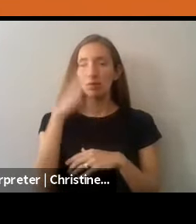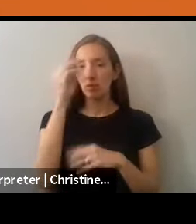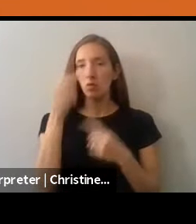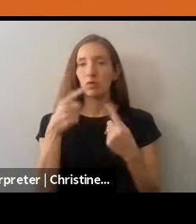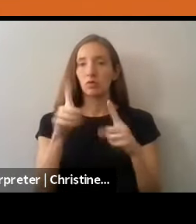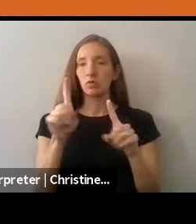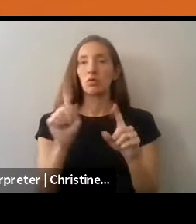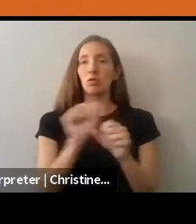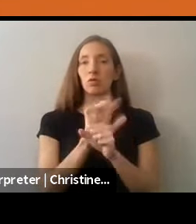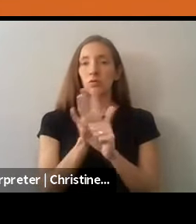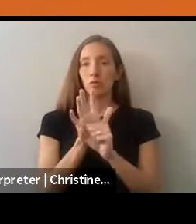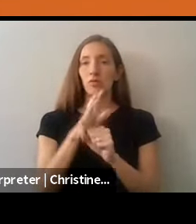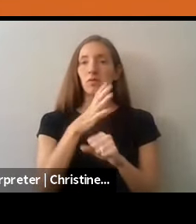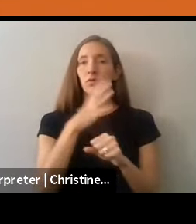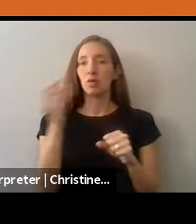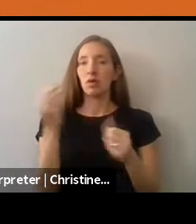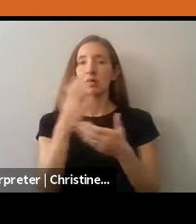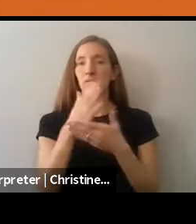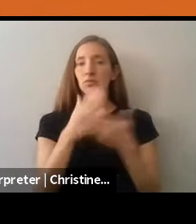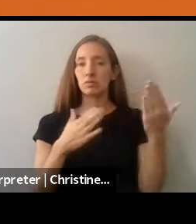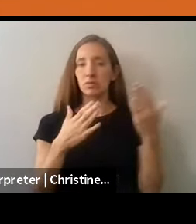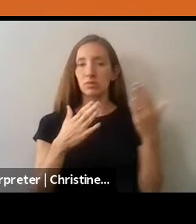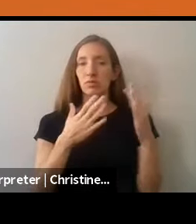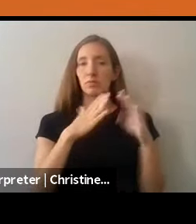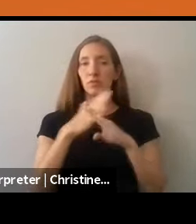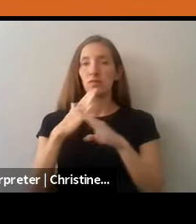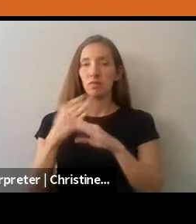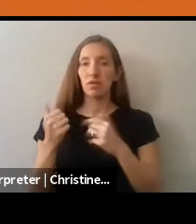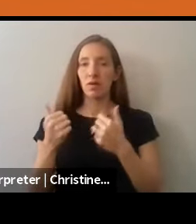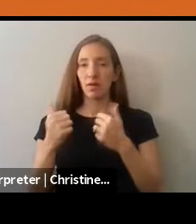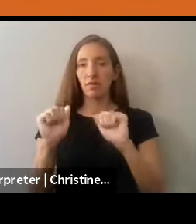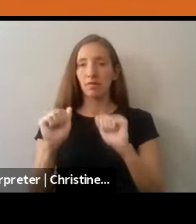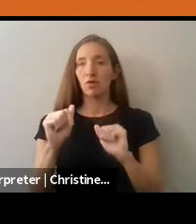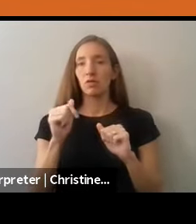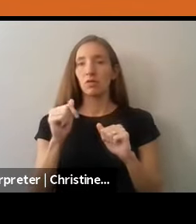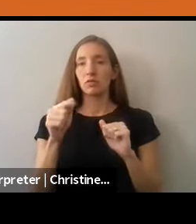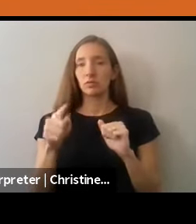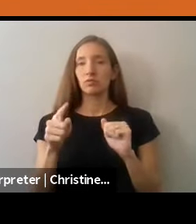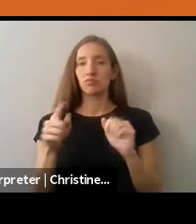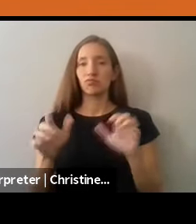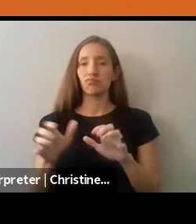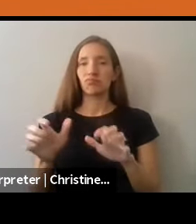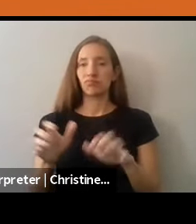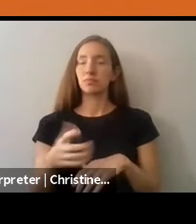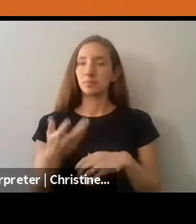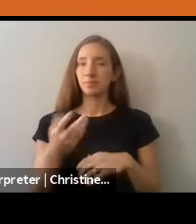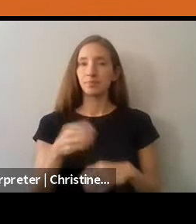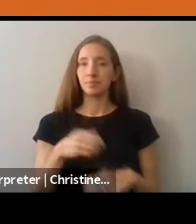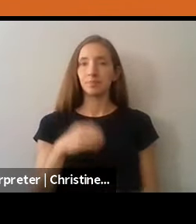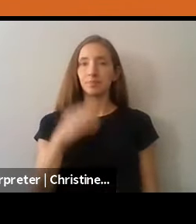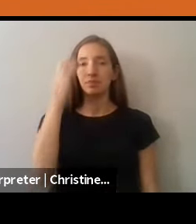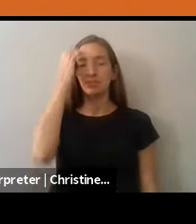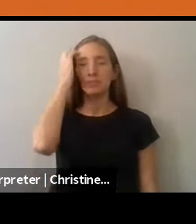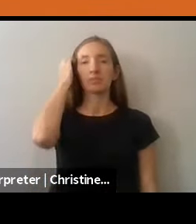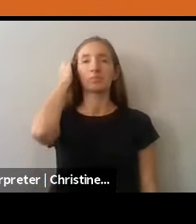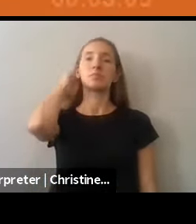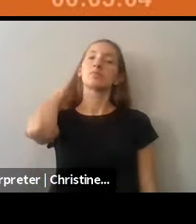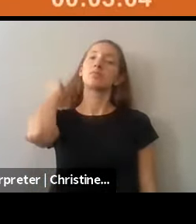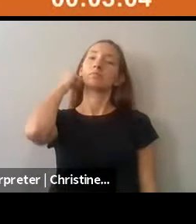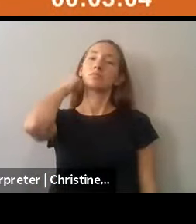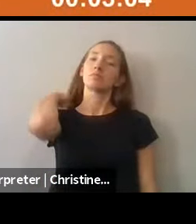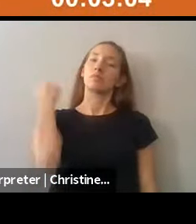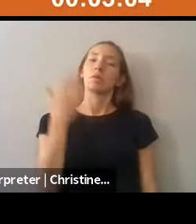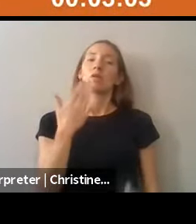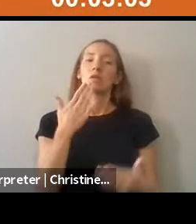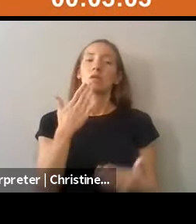and some of the prevention efforts that you're undertaking in the region. Thank you so much.